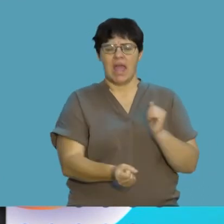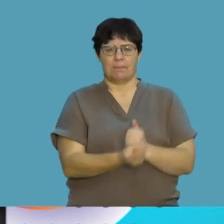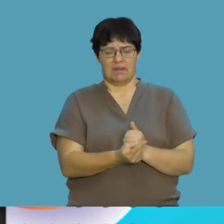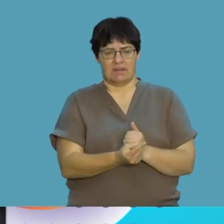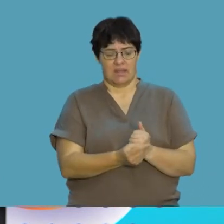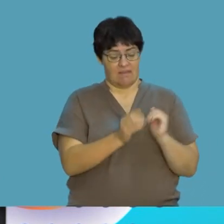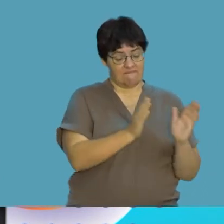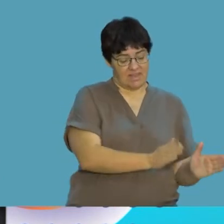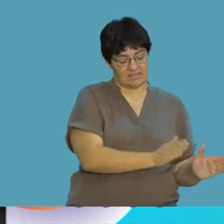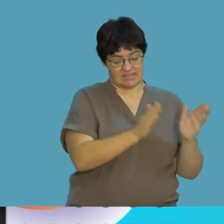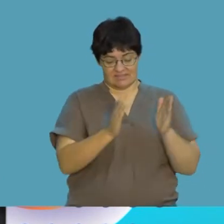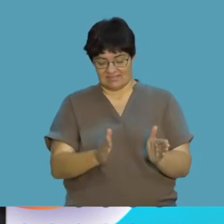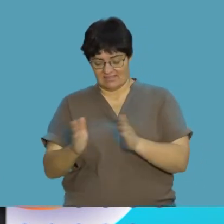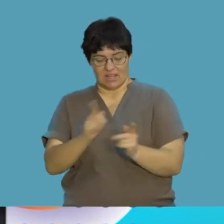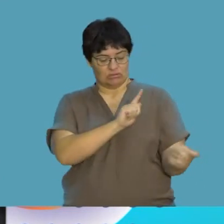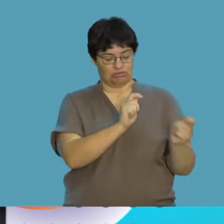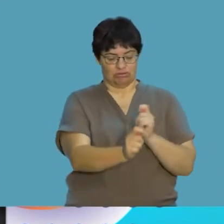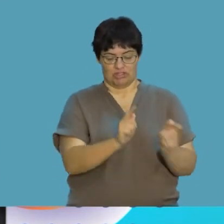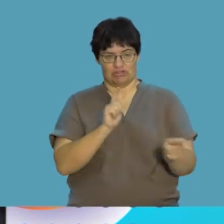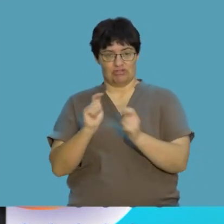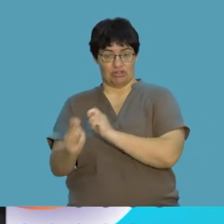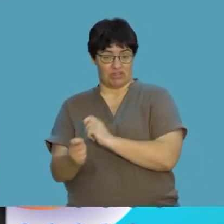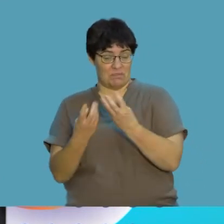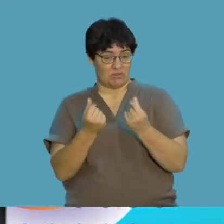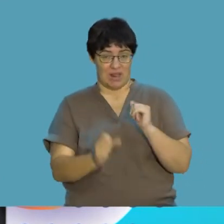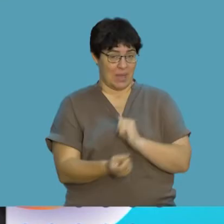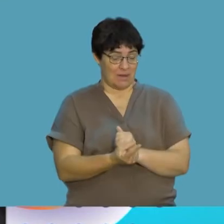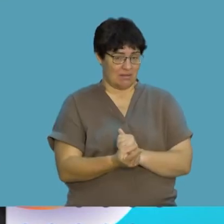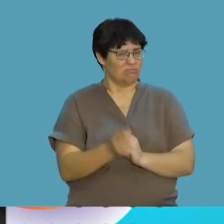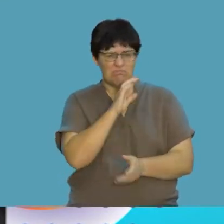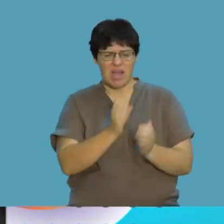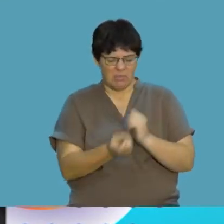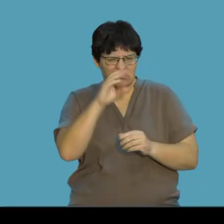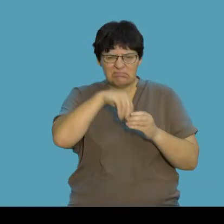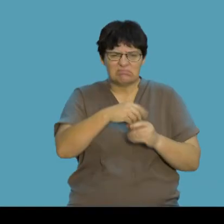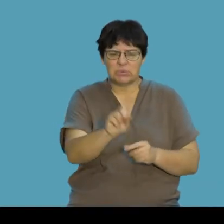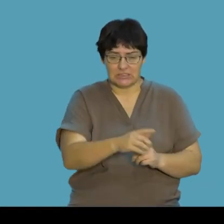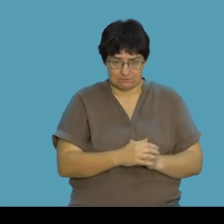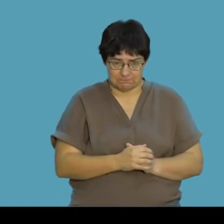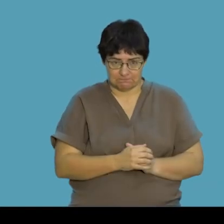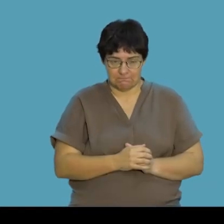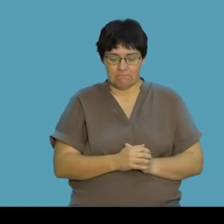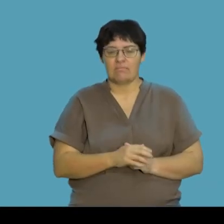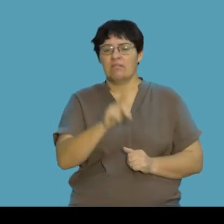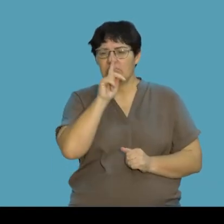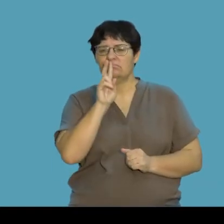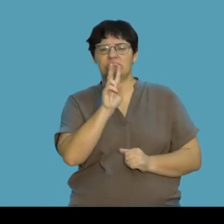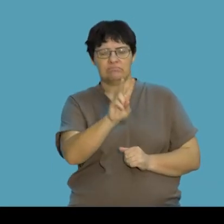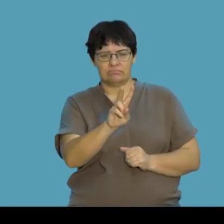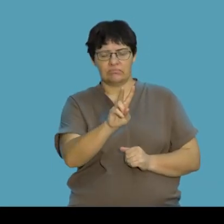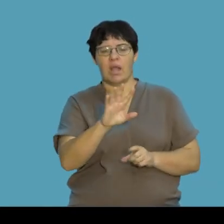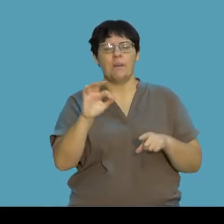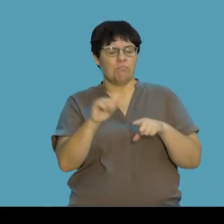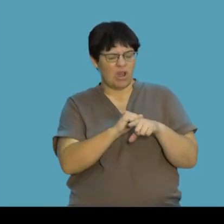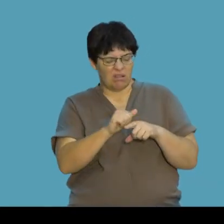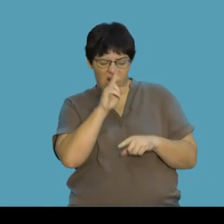phase change of a material takes place. For now, we'll shift our attention and look into, a practical